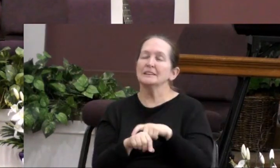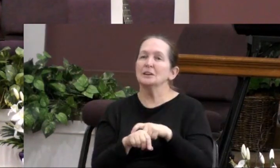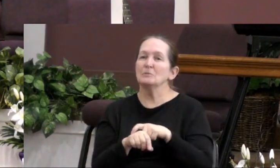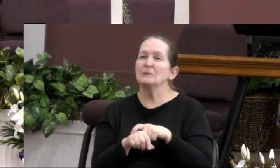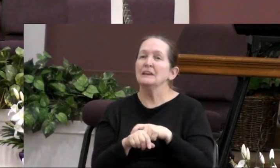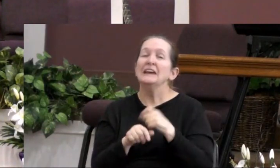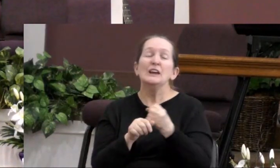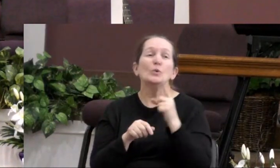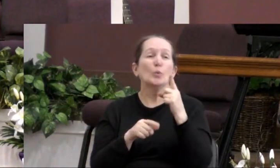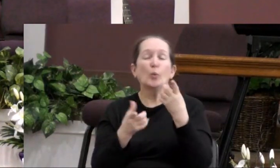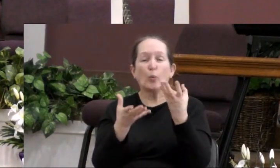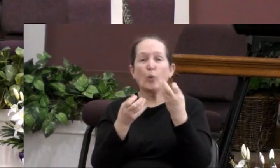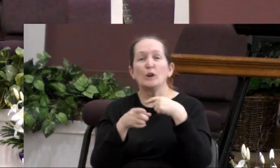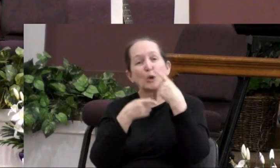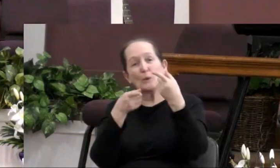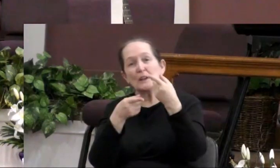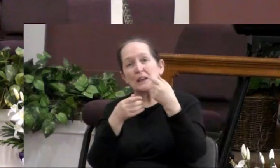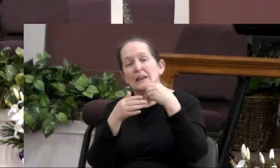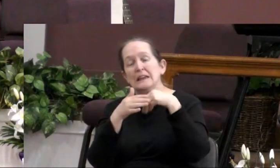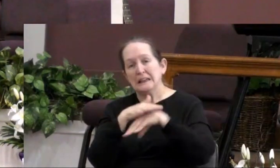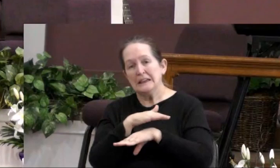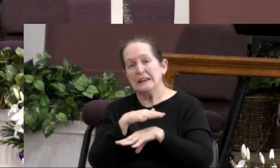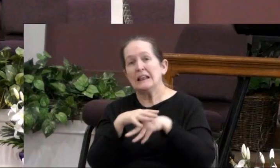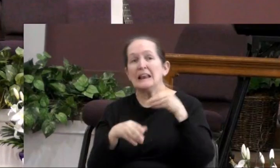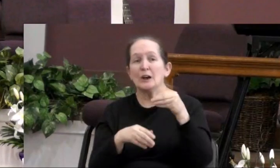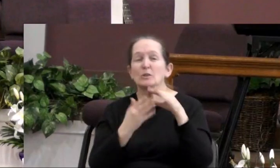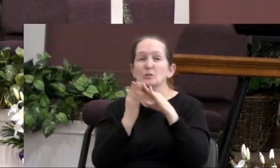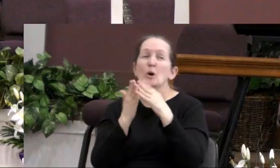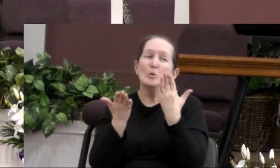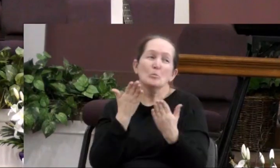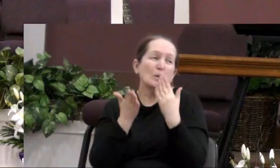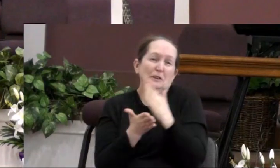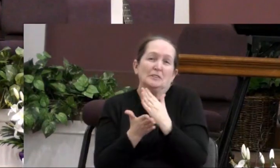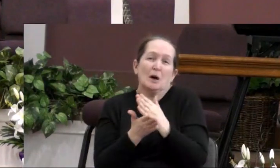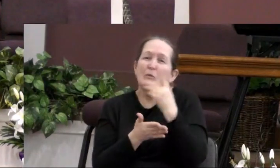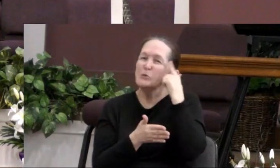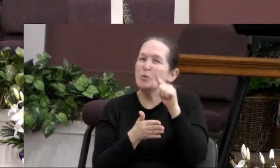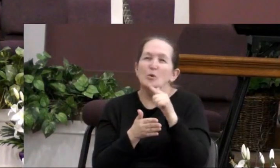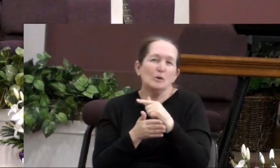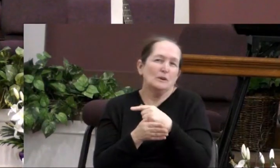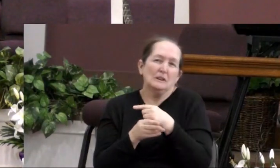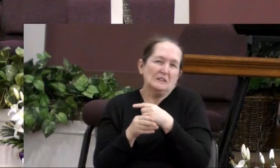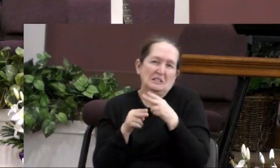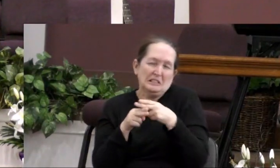Anybody wanting to go in or come out of Jericho was stopped for at least a moment.